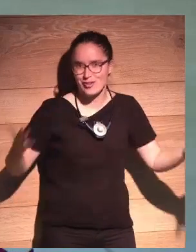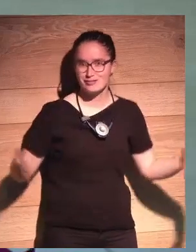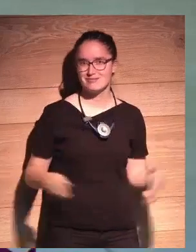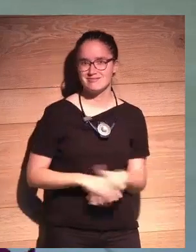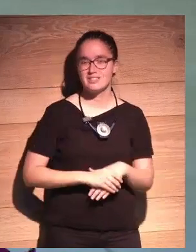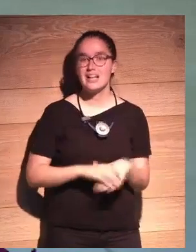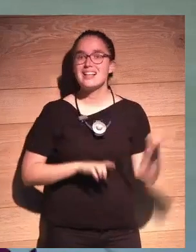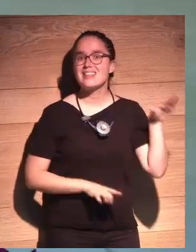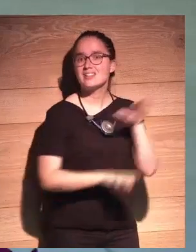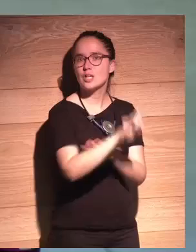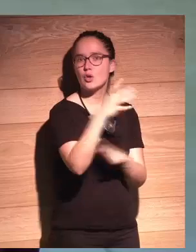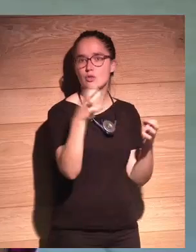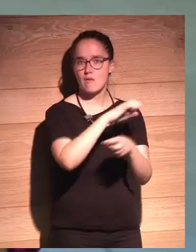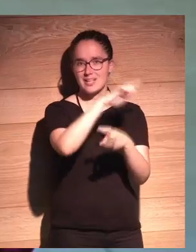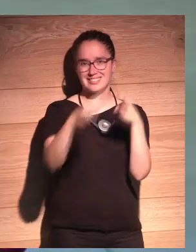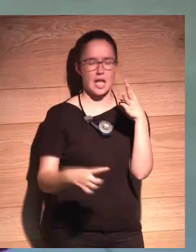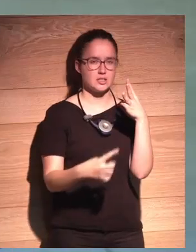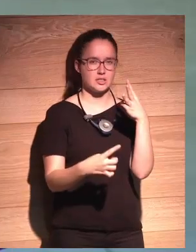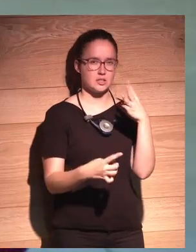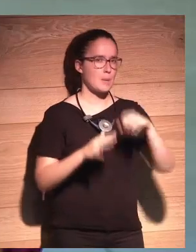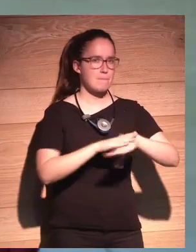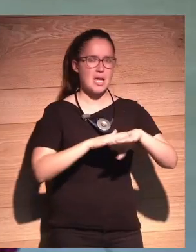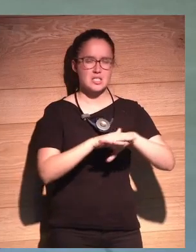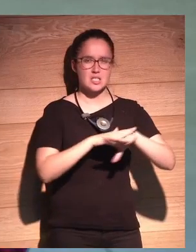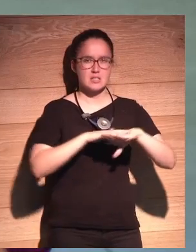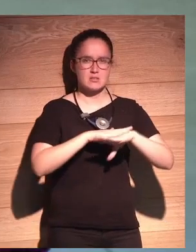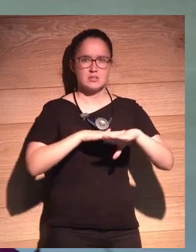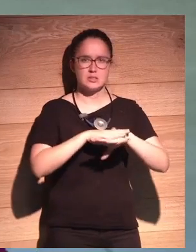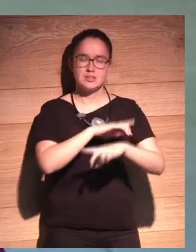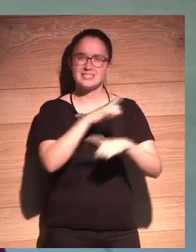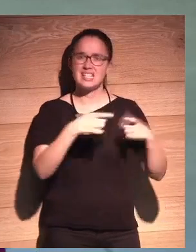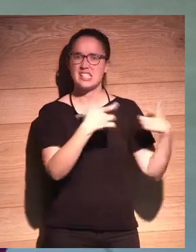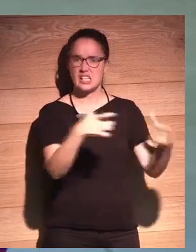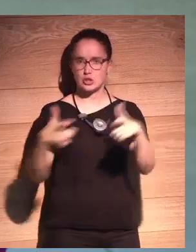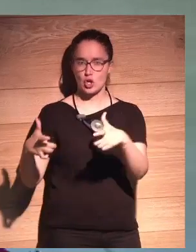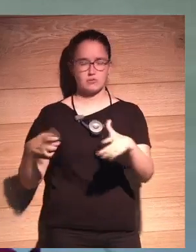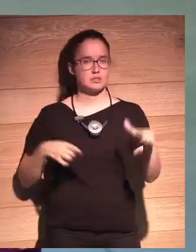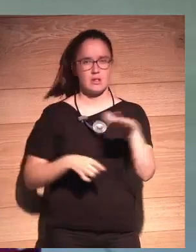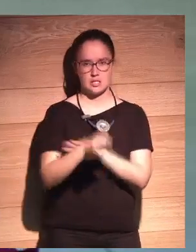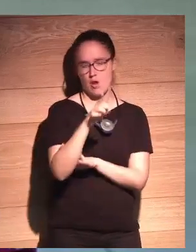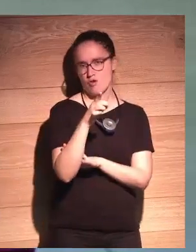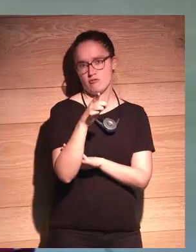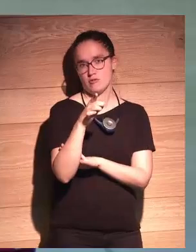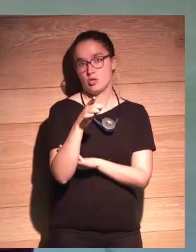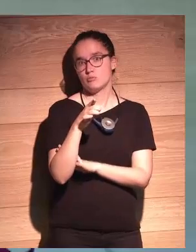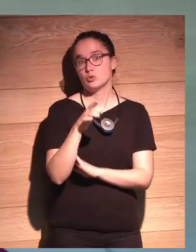economic, of course, economic development. And development needed to have these three pillars.